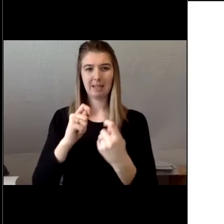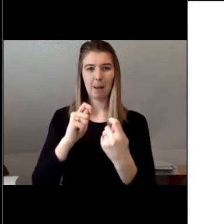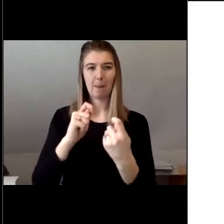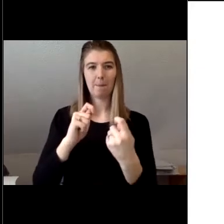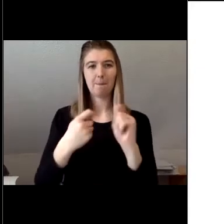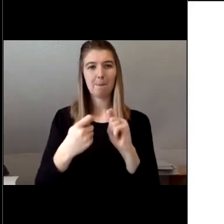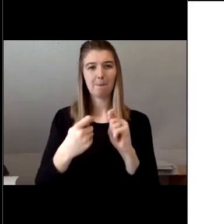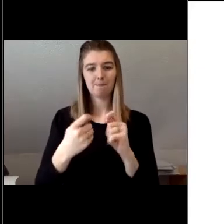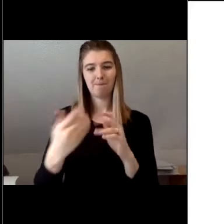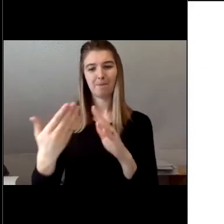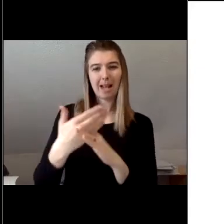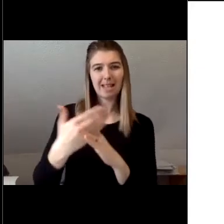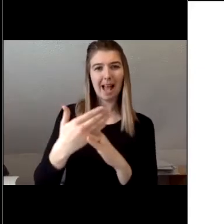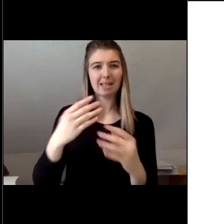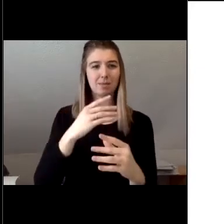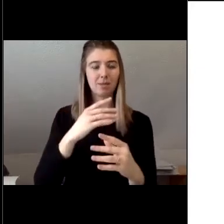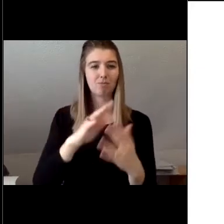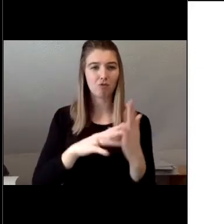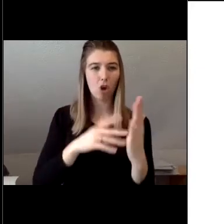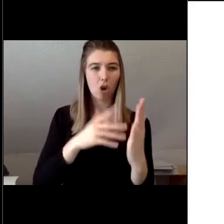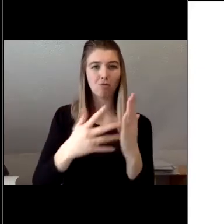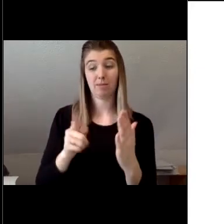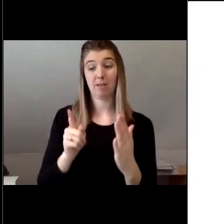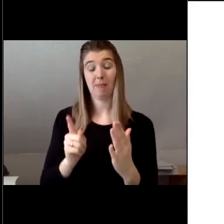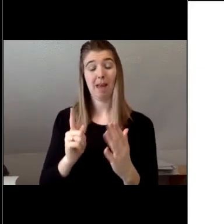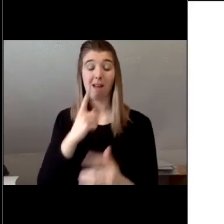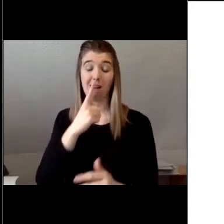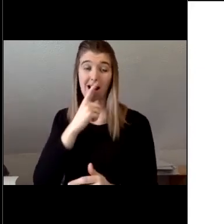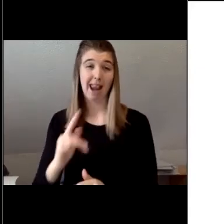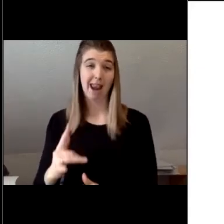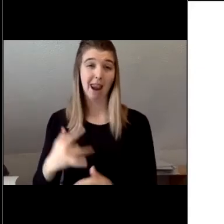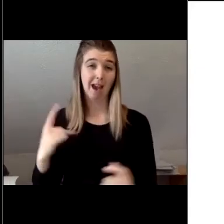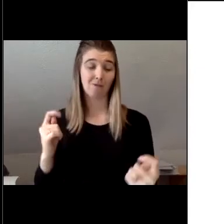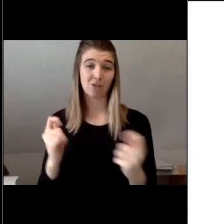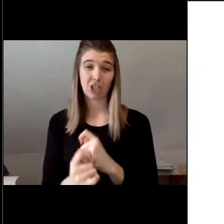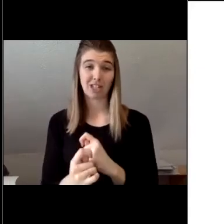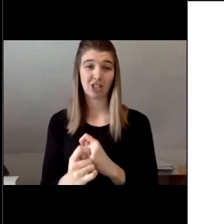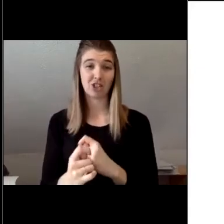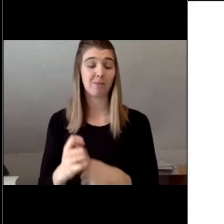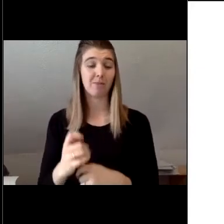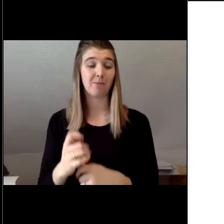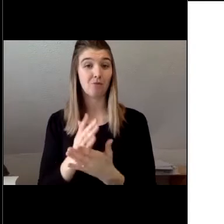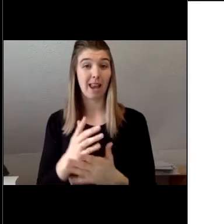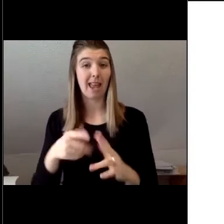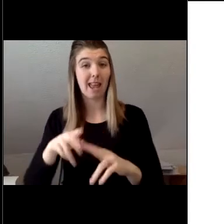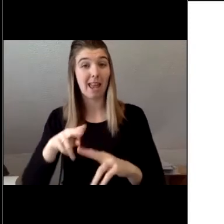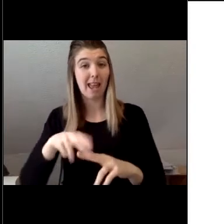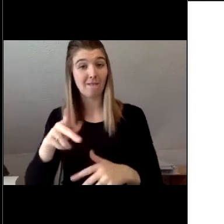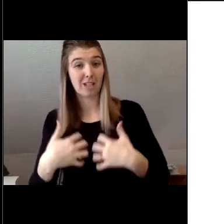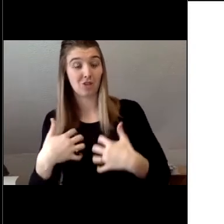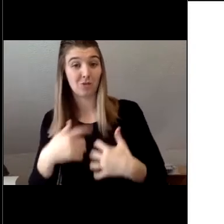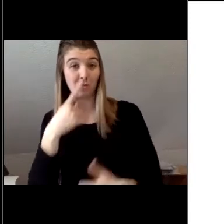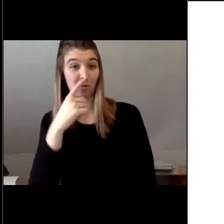a wonderful program to be involved with, and there are a lot of great links on our website if you're interested.